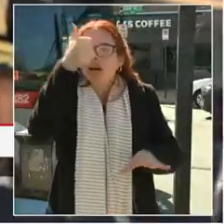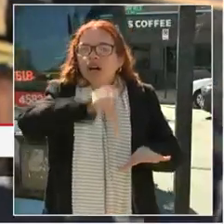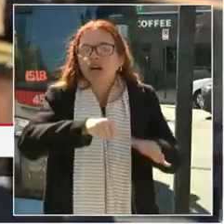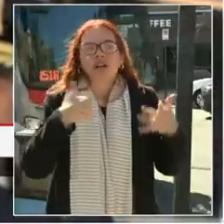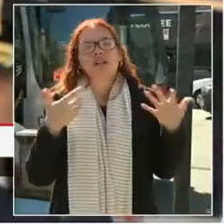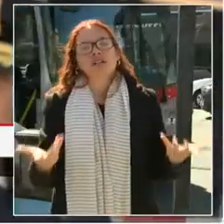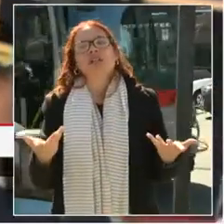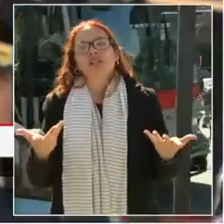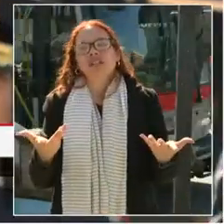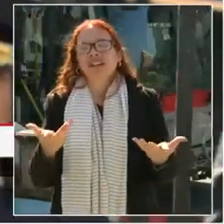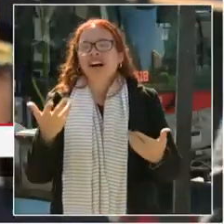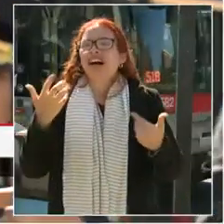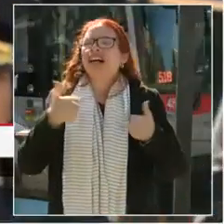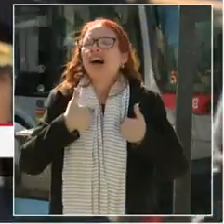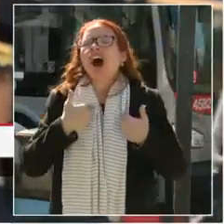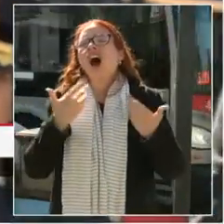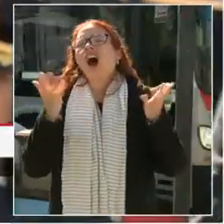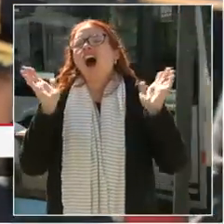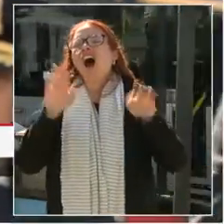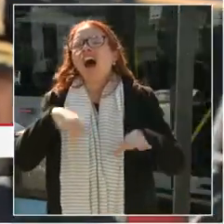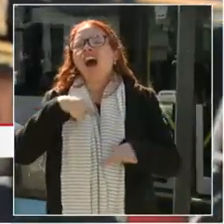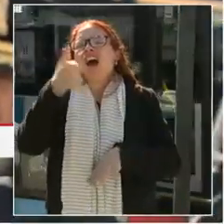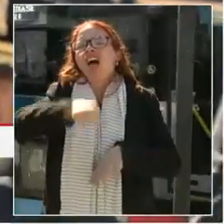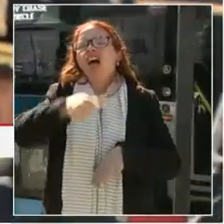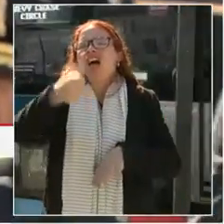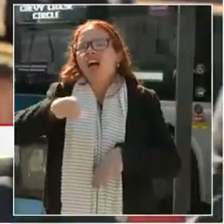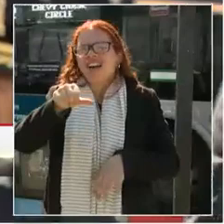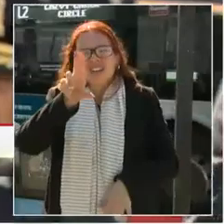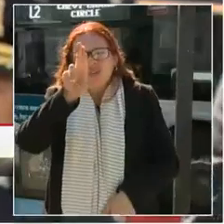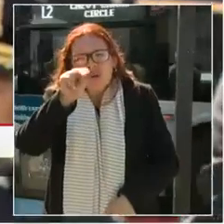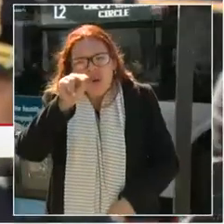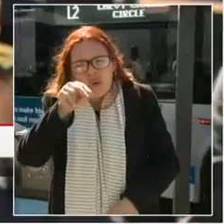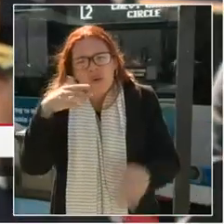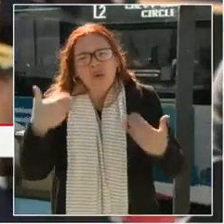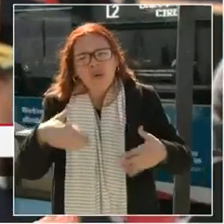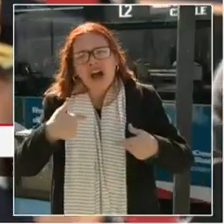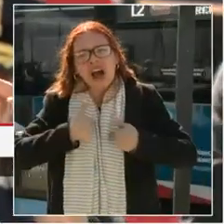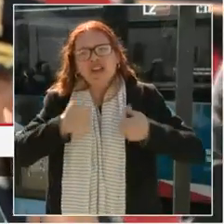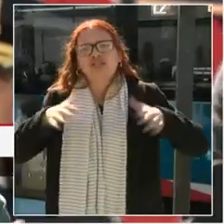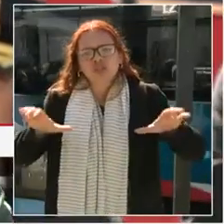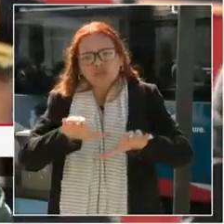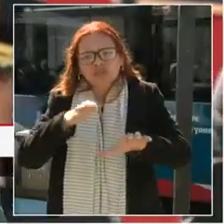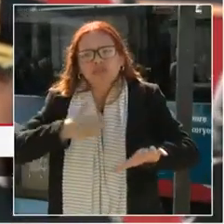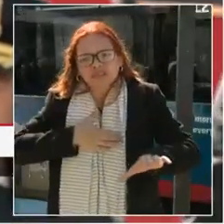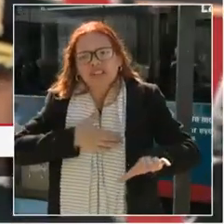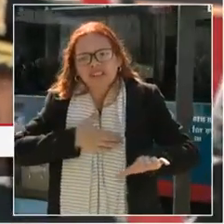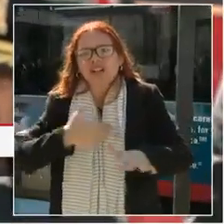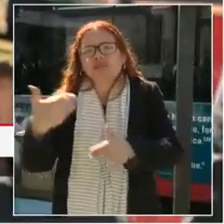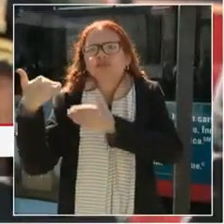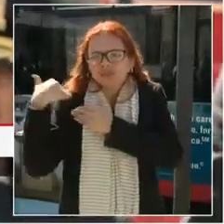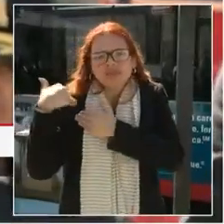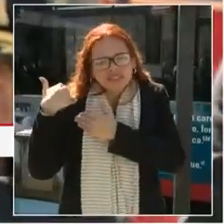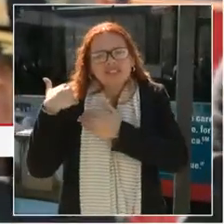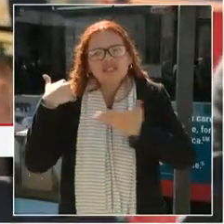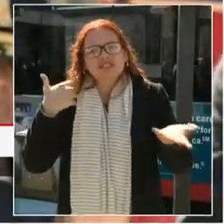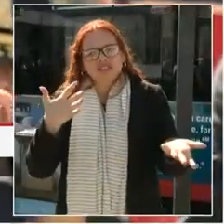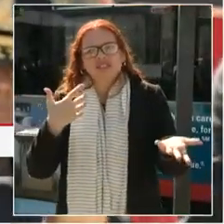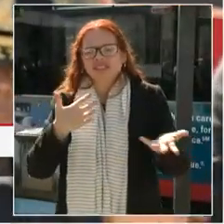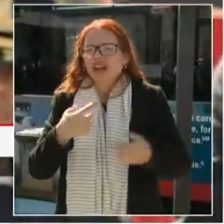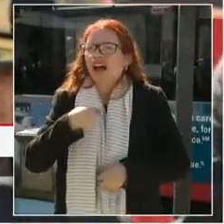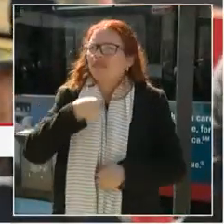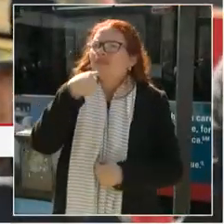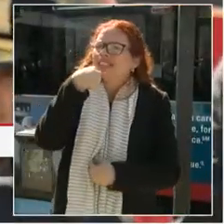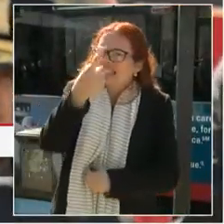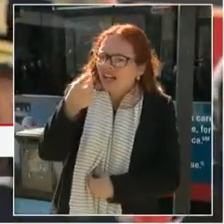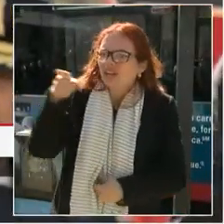do it willy-nilly. I do it as my charter responsibility to tell the people of the District of Columbia and